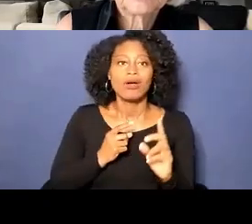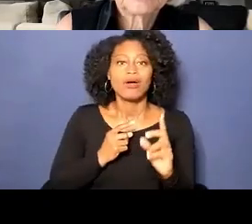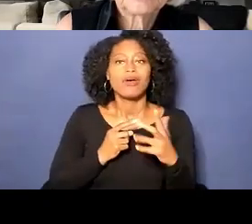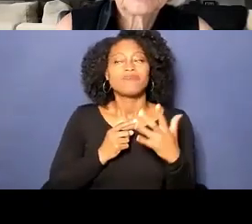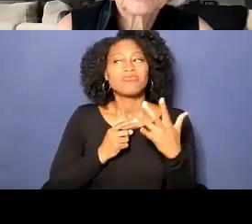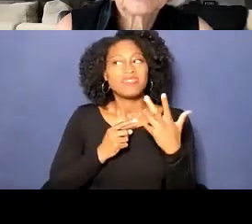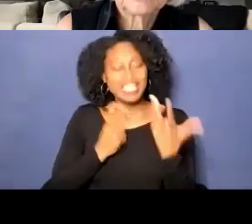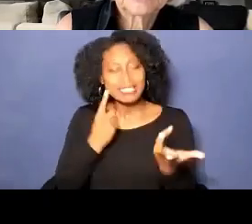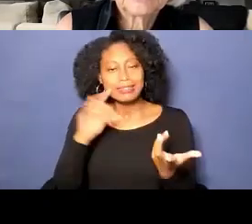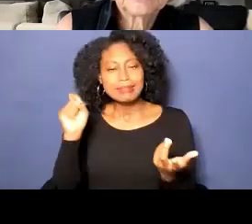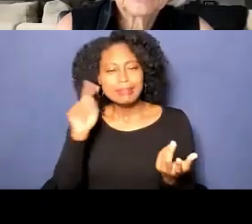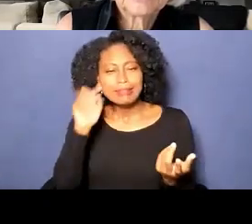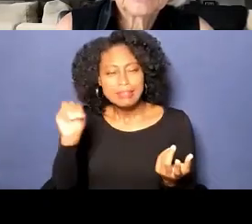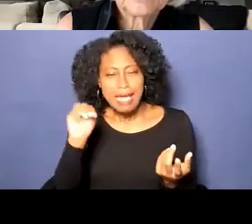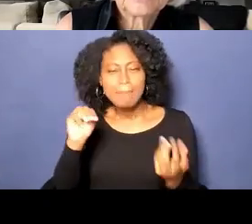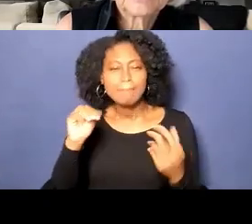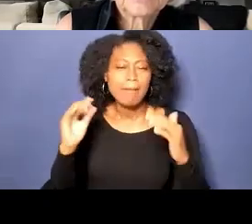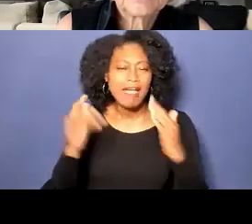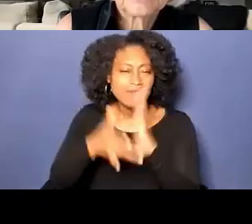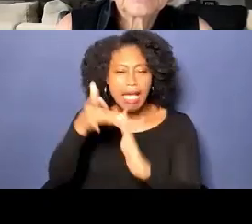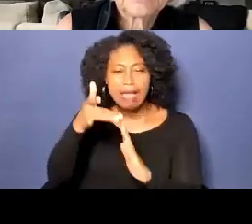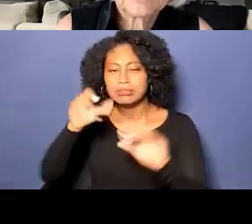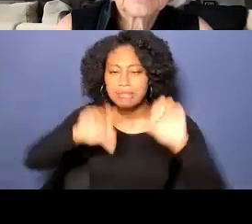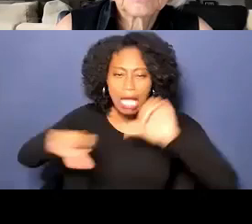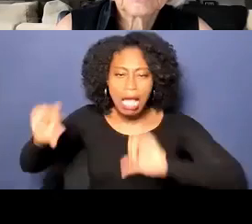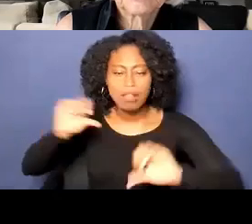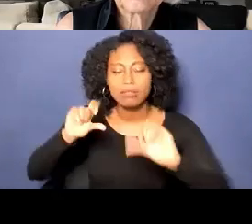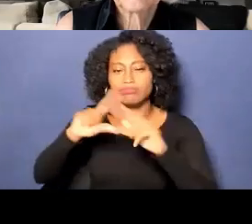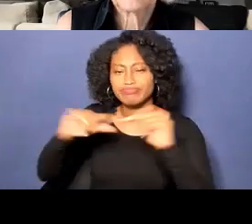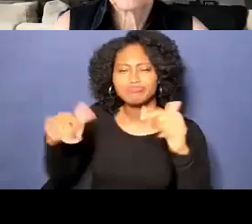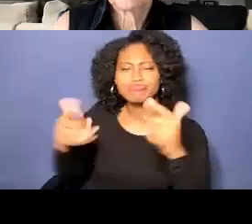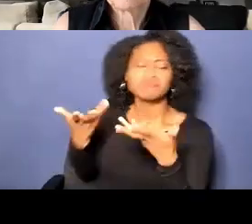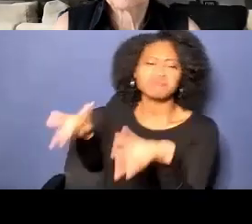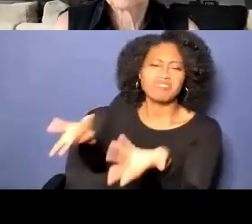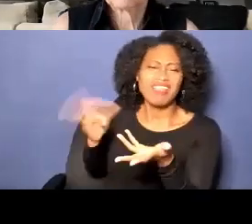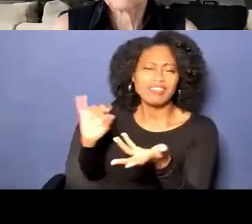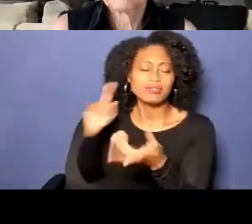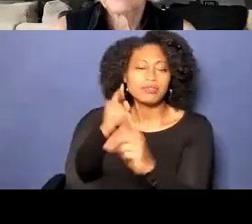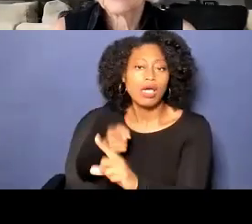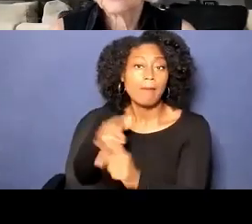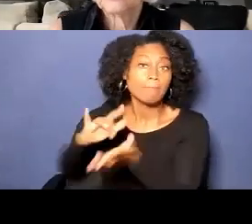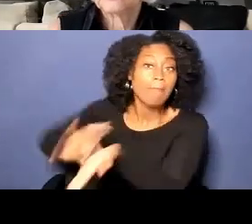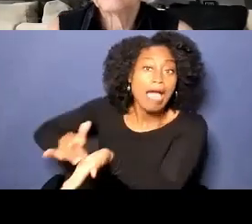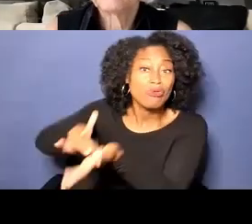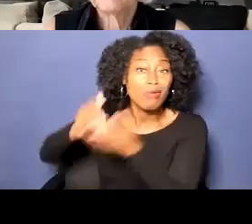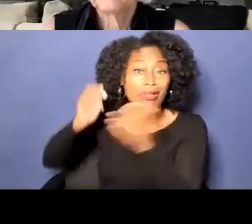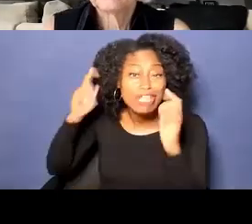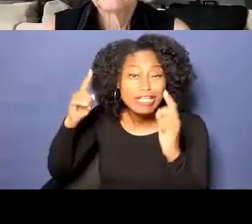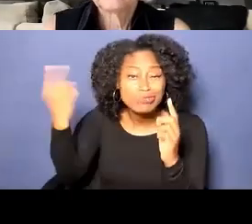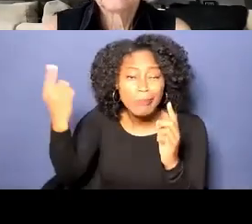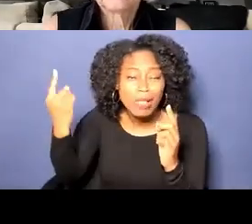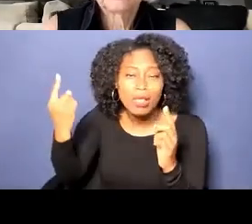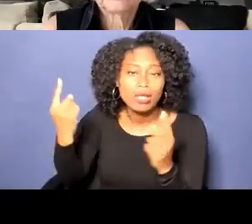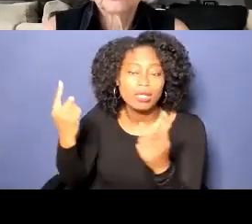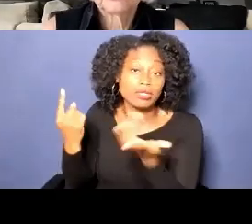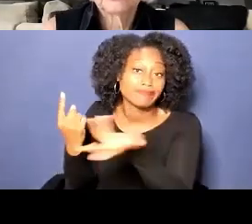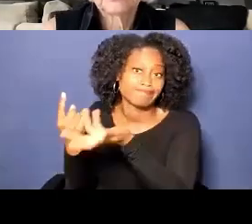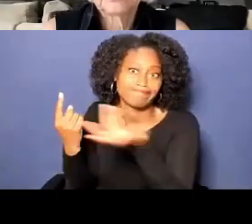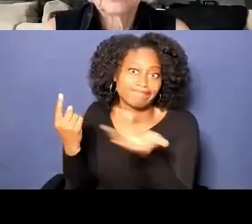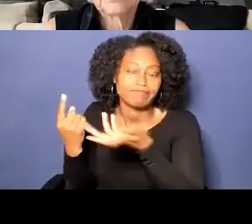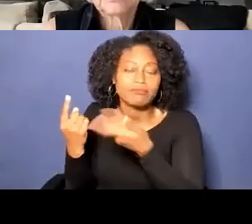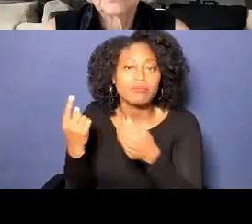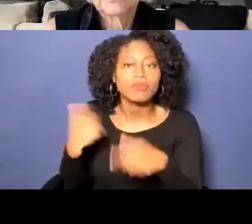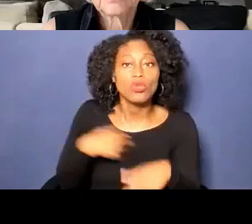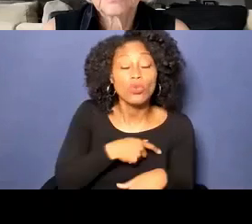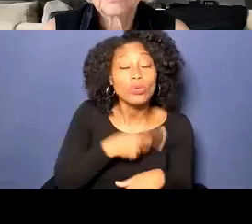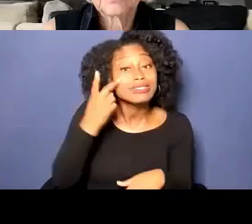broadly construed. So the question, for example, about medical education, we see